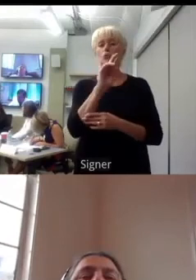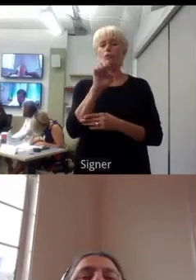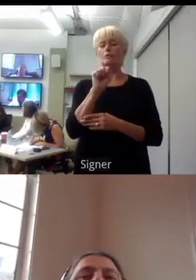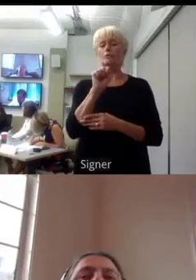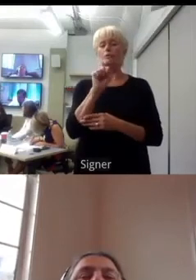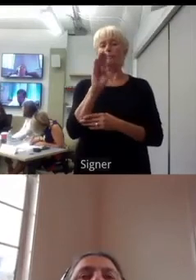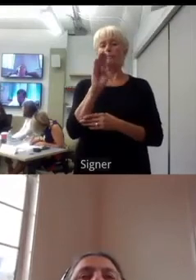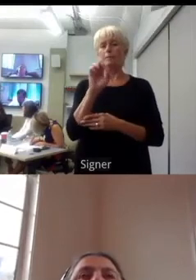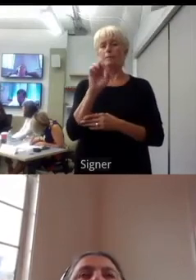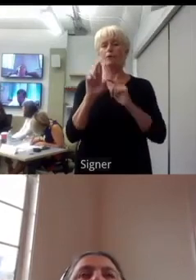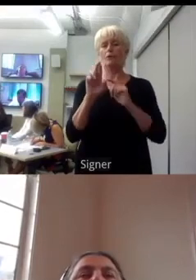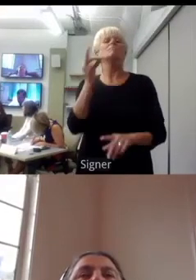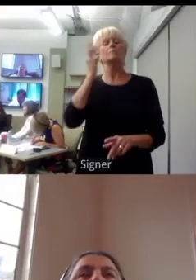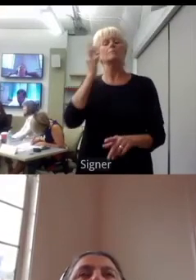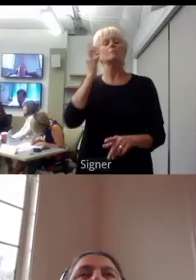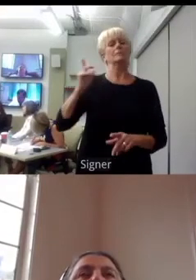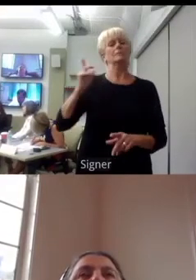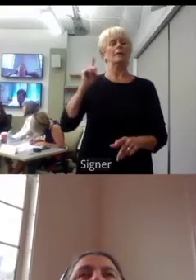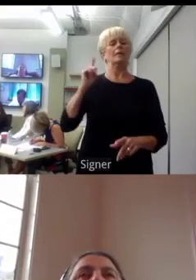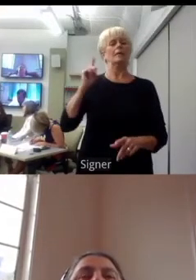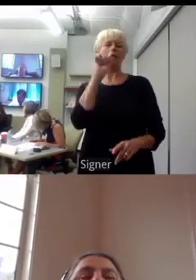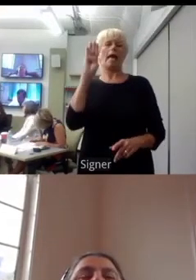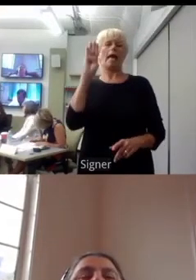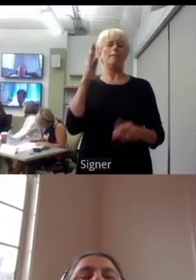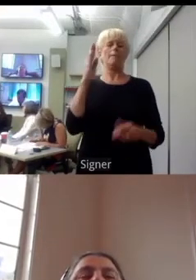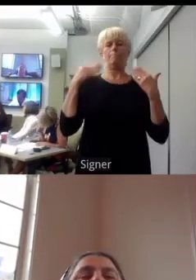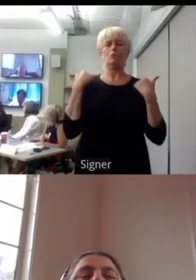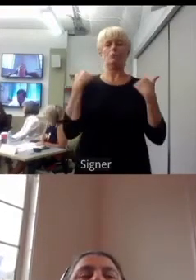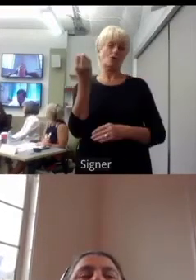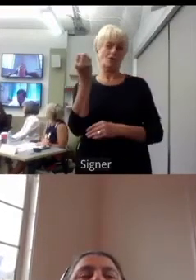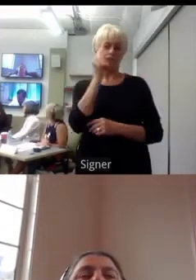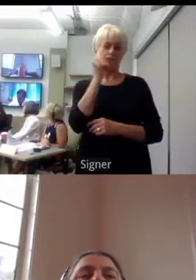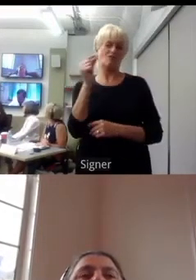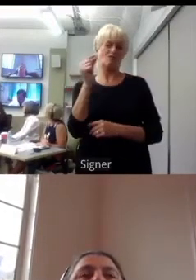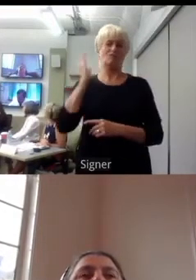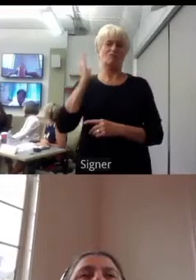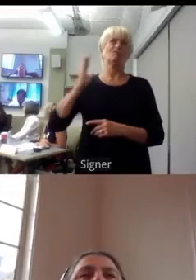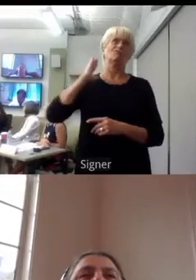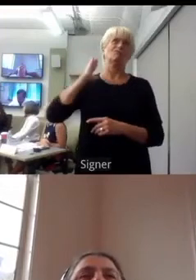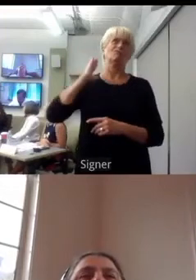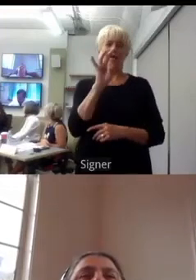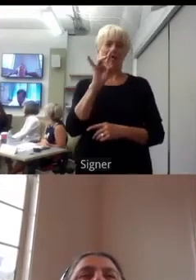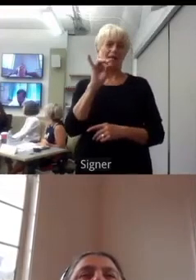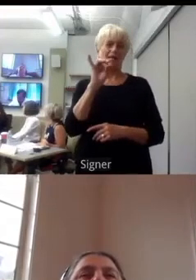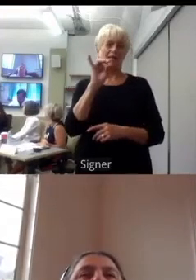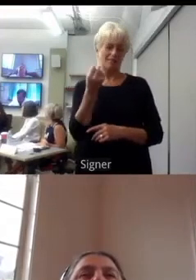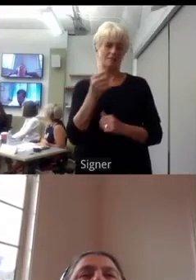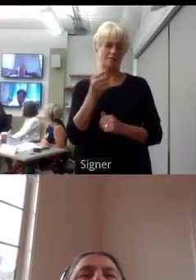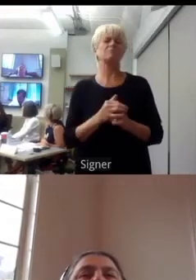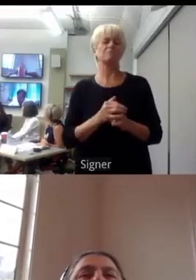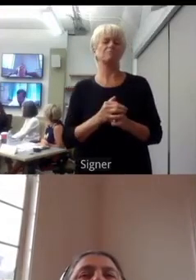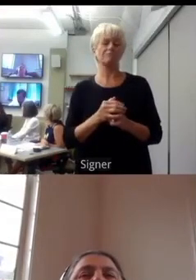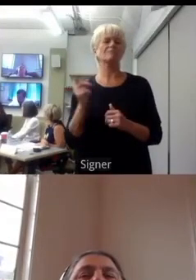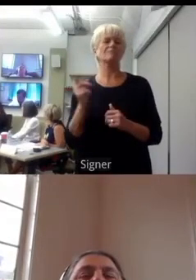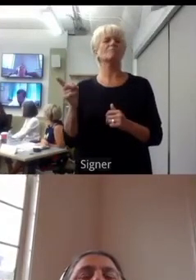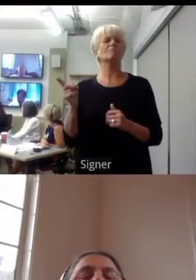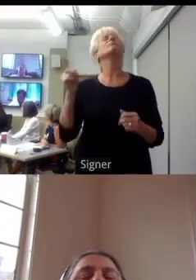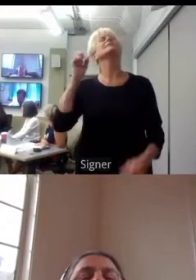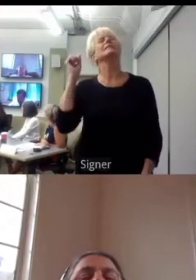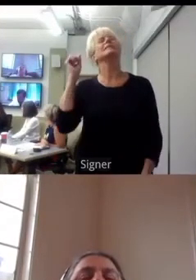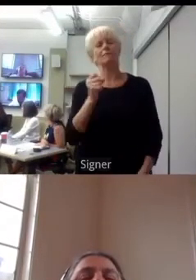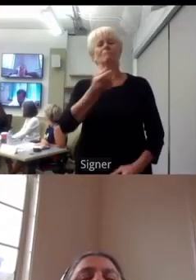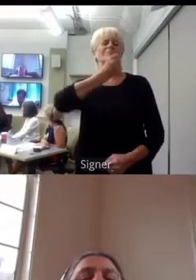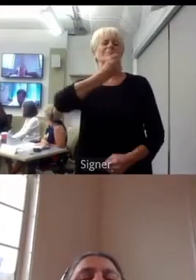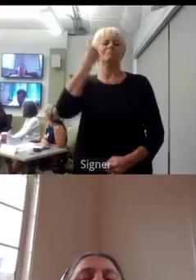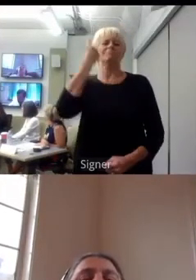the Ontario government in the 1980s and had a real understanding of our needs and of